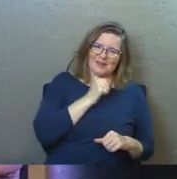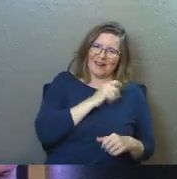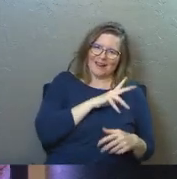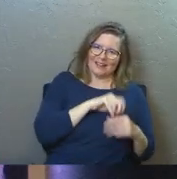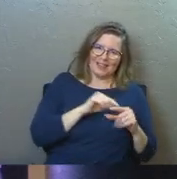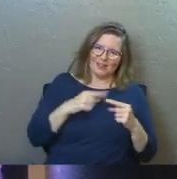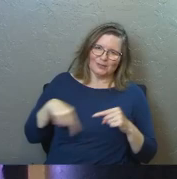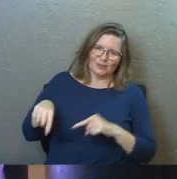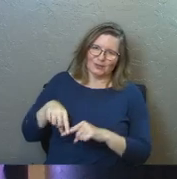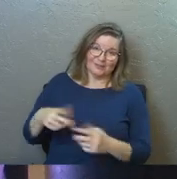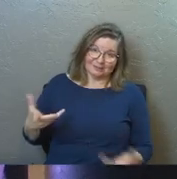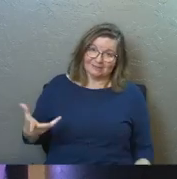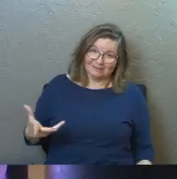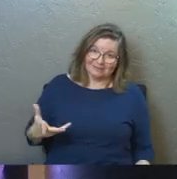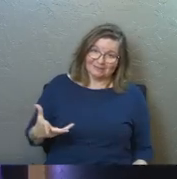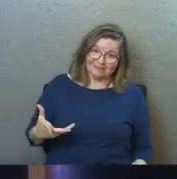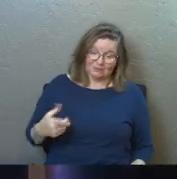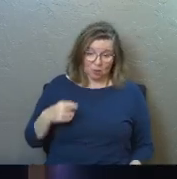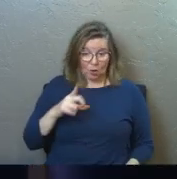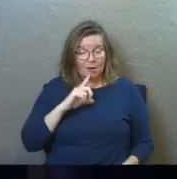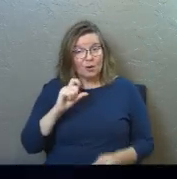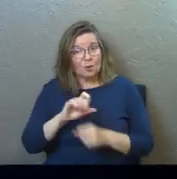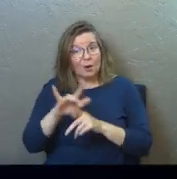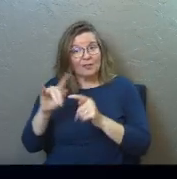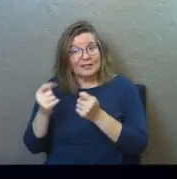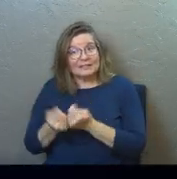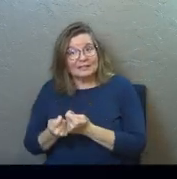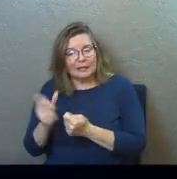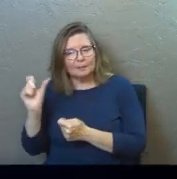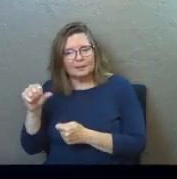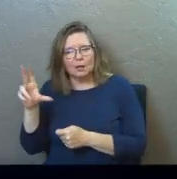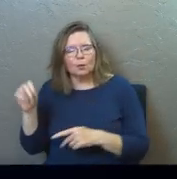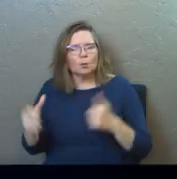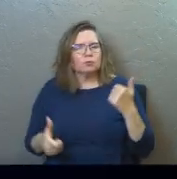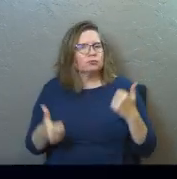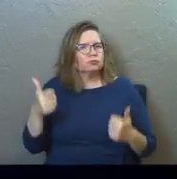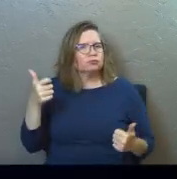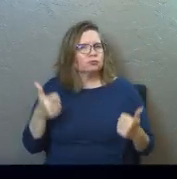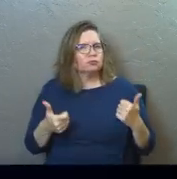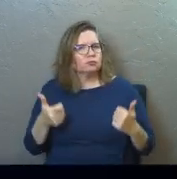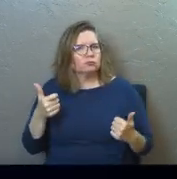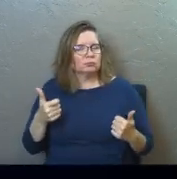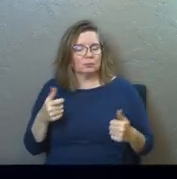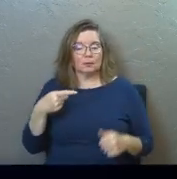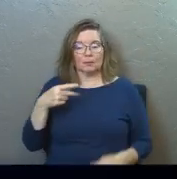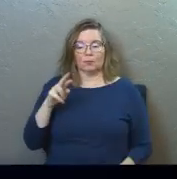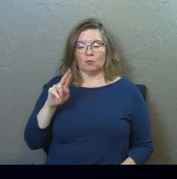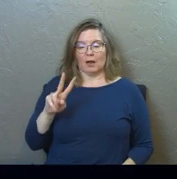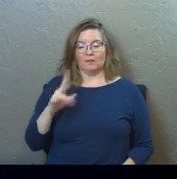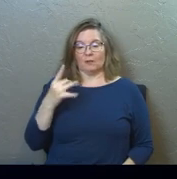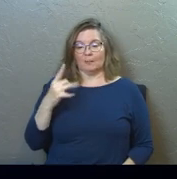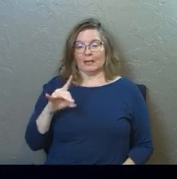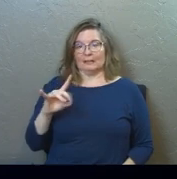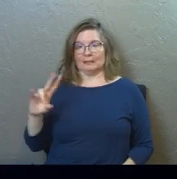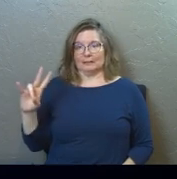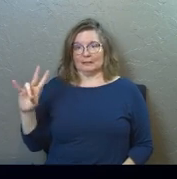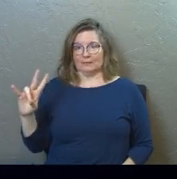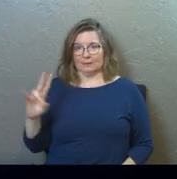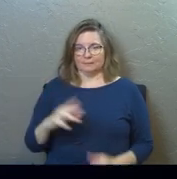not us, so are you on that team, or are you not, Proverbs 18 7,